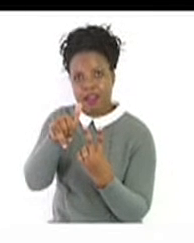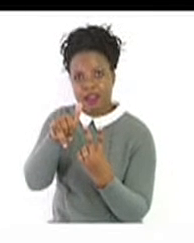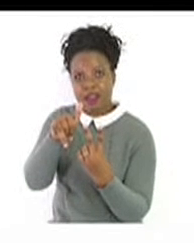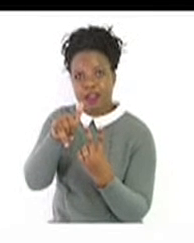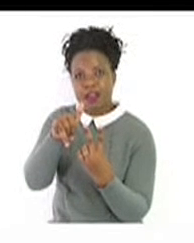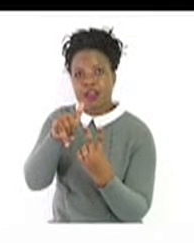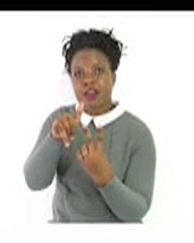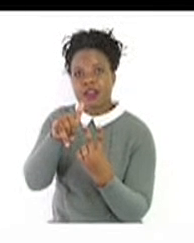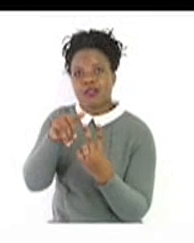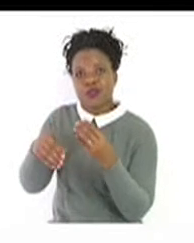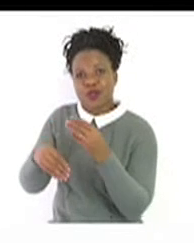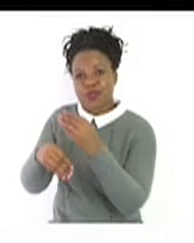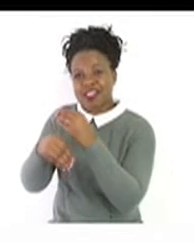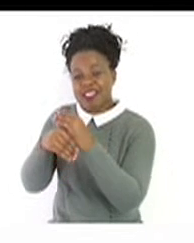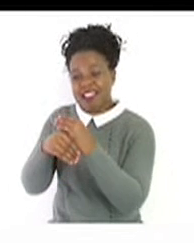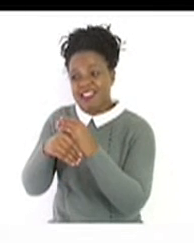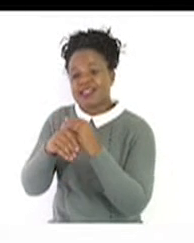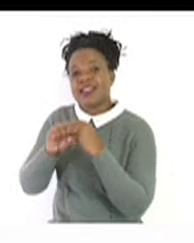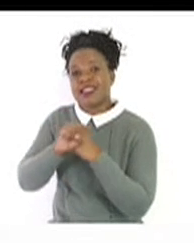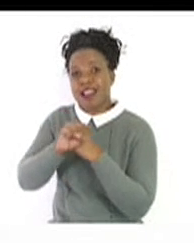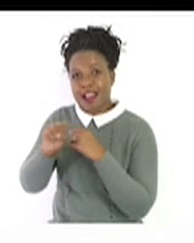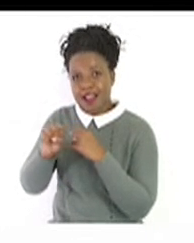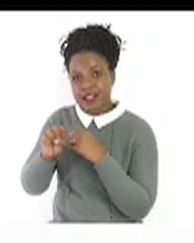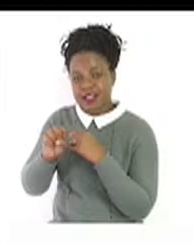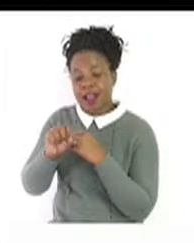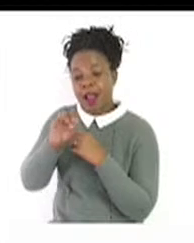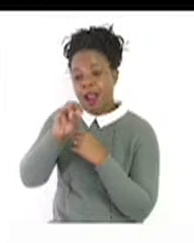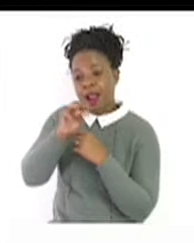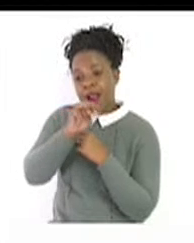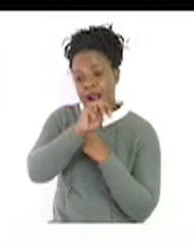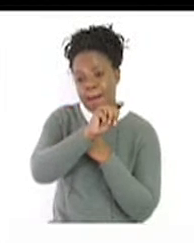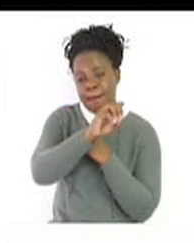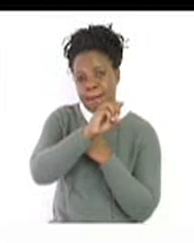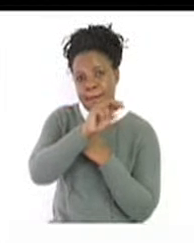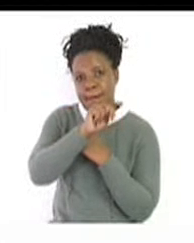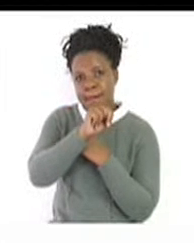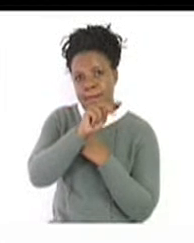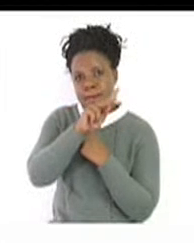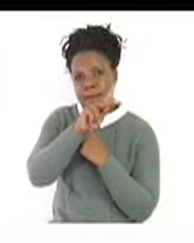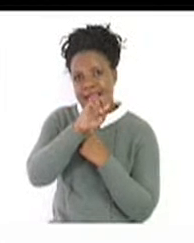many monkeys, where we are just adding an S.